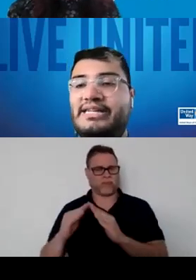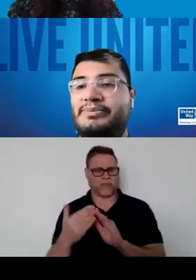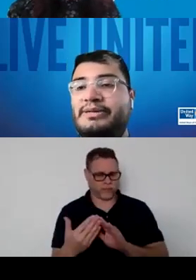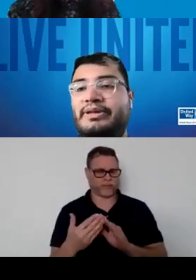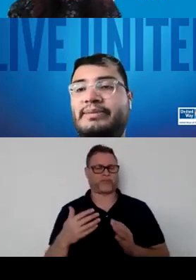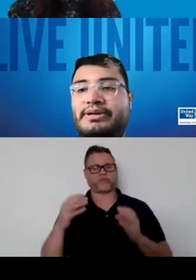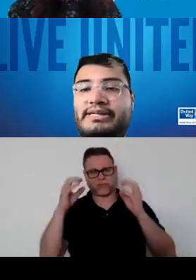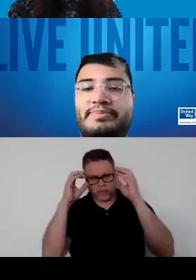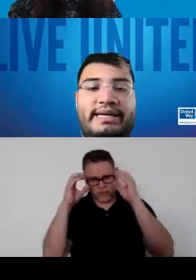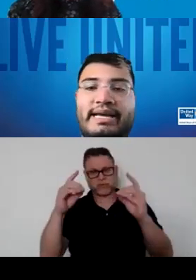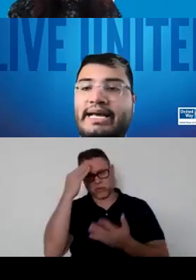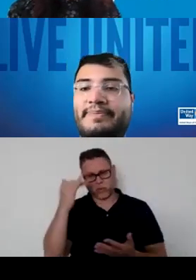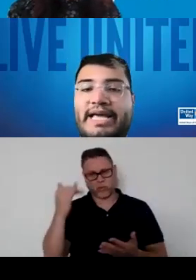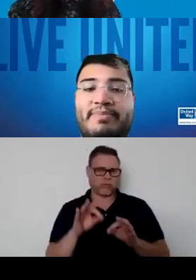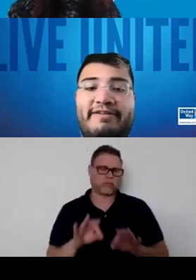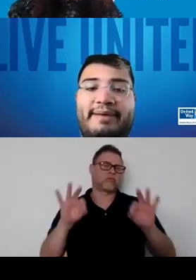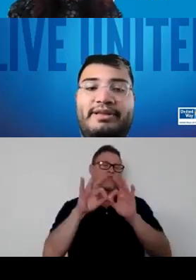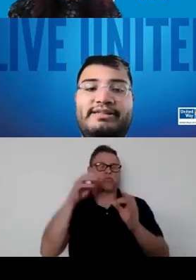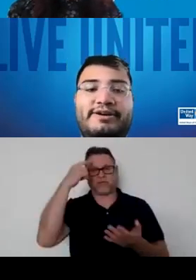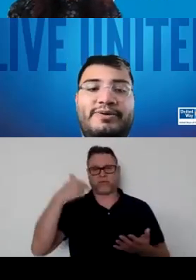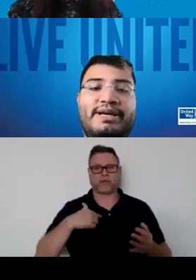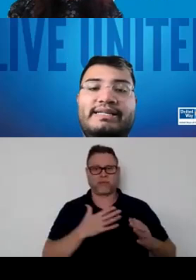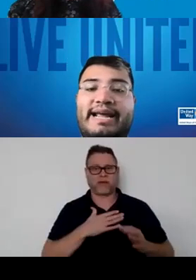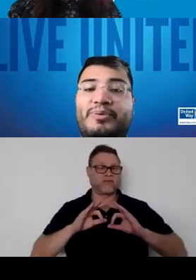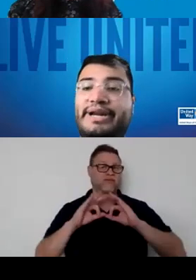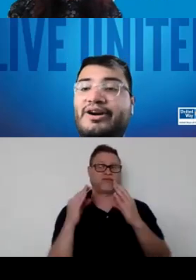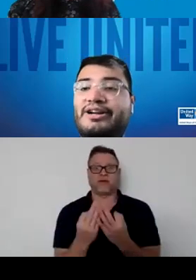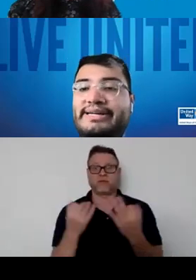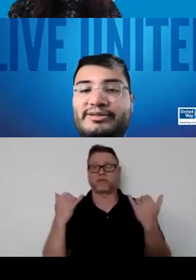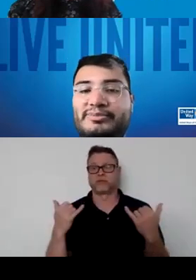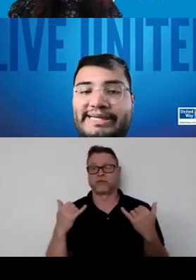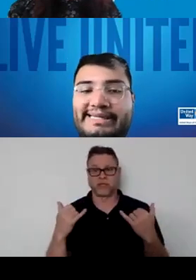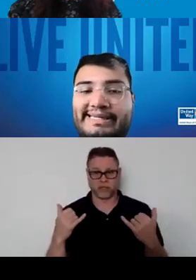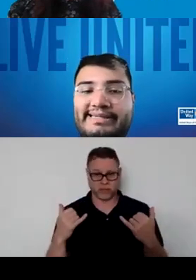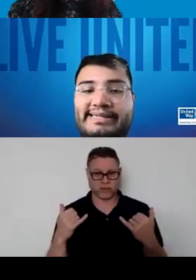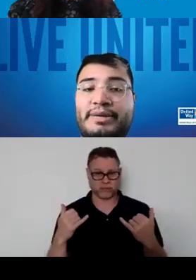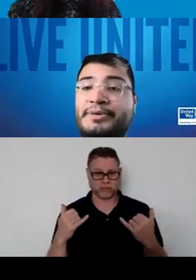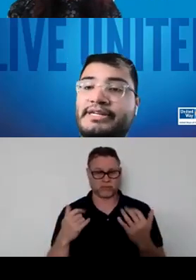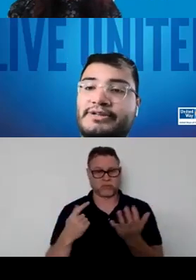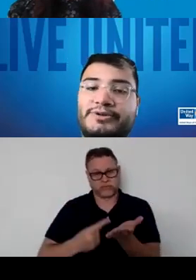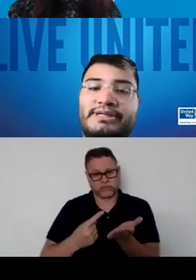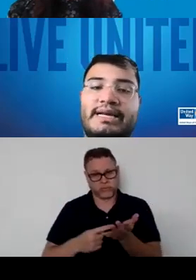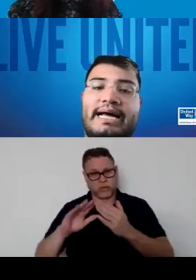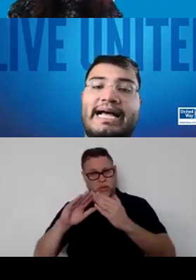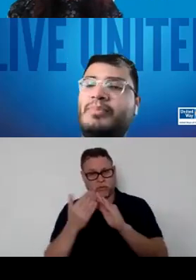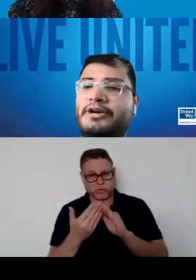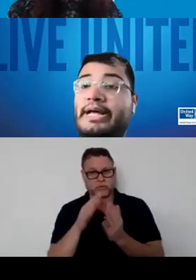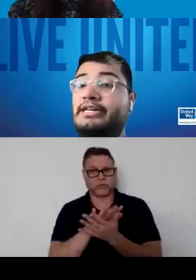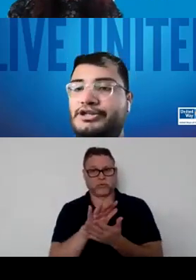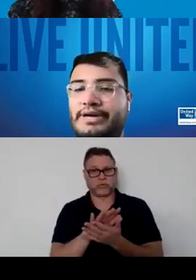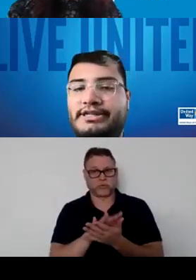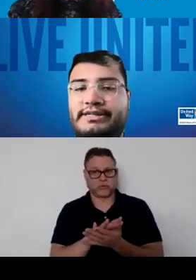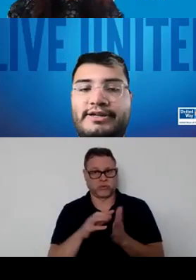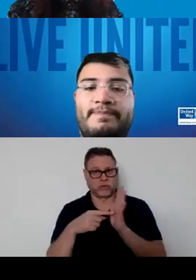education has always been really important to me and my family. So today we are going to be discussing community schools as a model